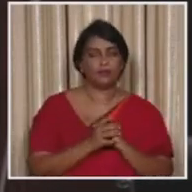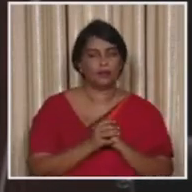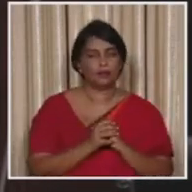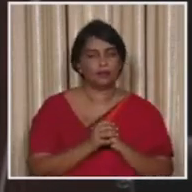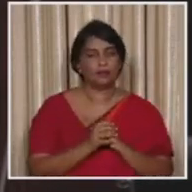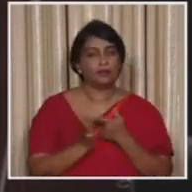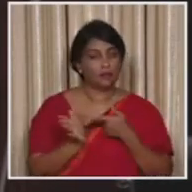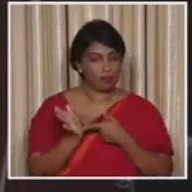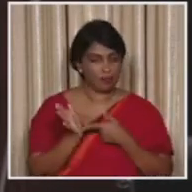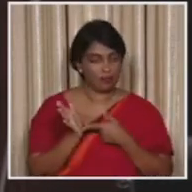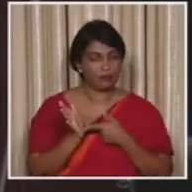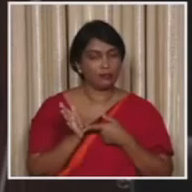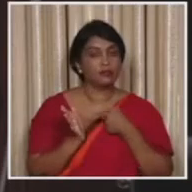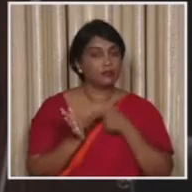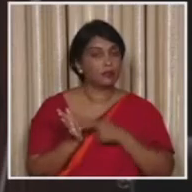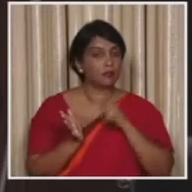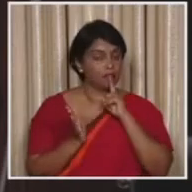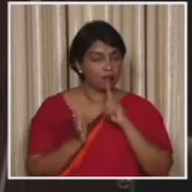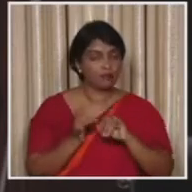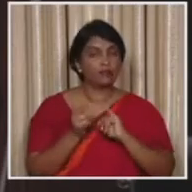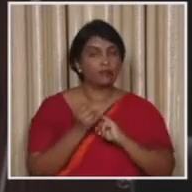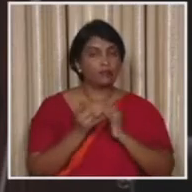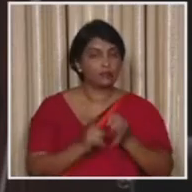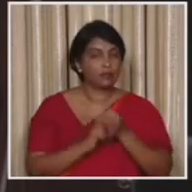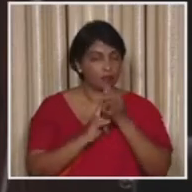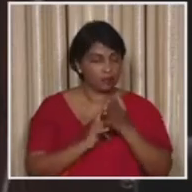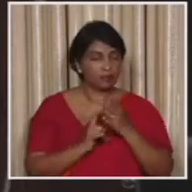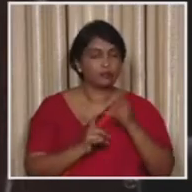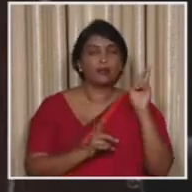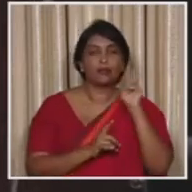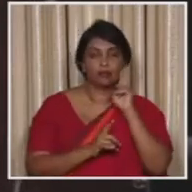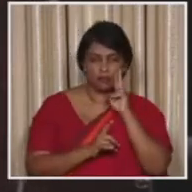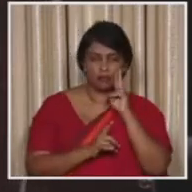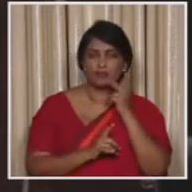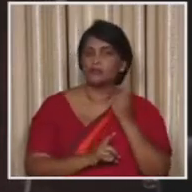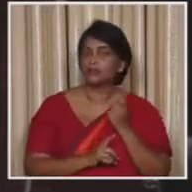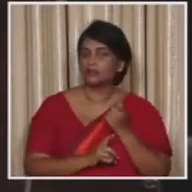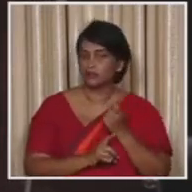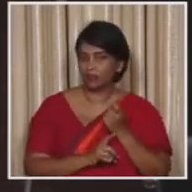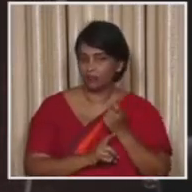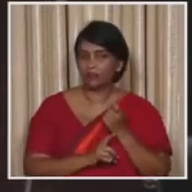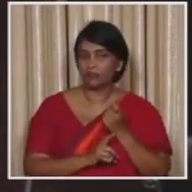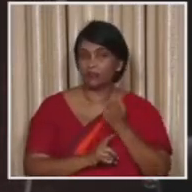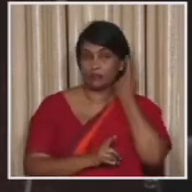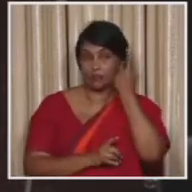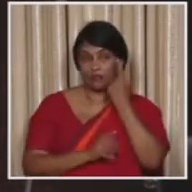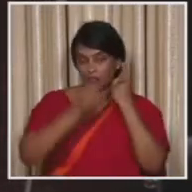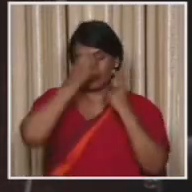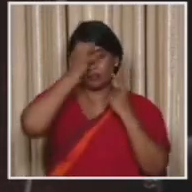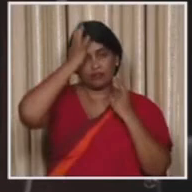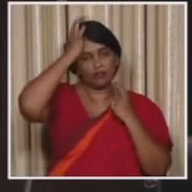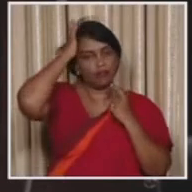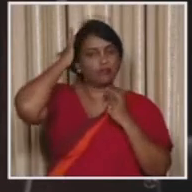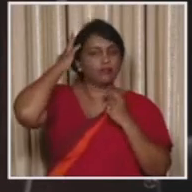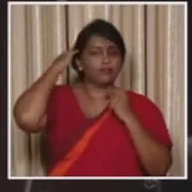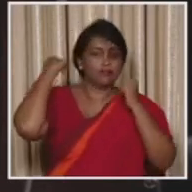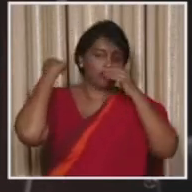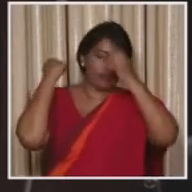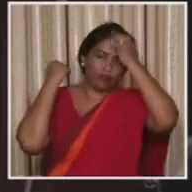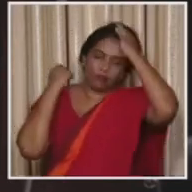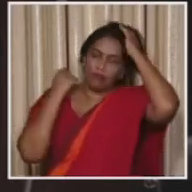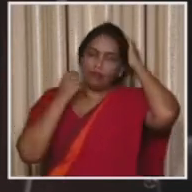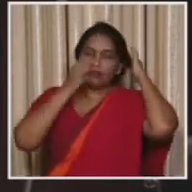This little part I can't approve, and I'm sending it to you so that you can see for yourself. Senior member of